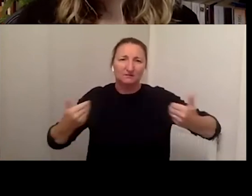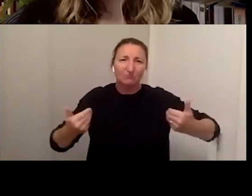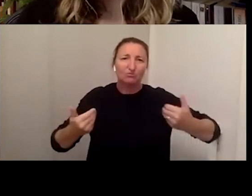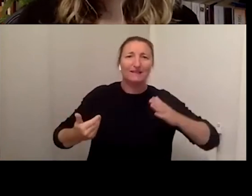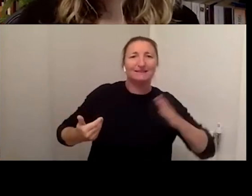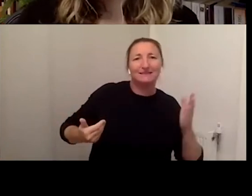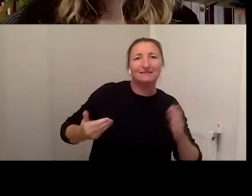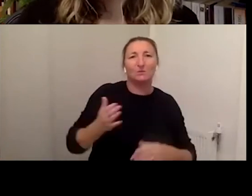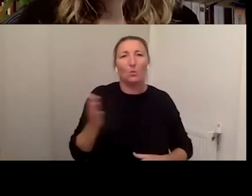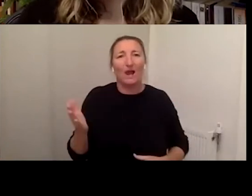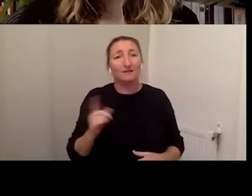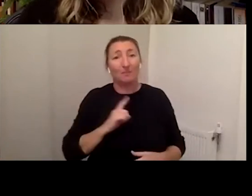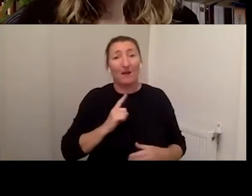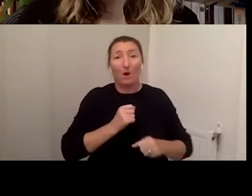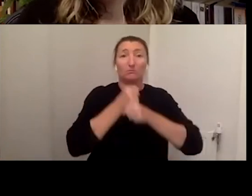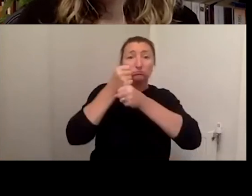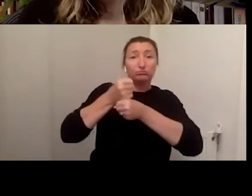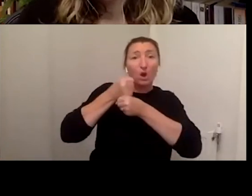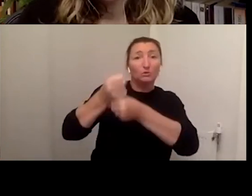And